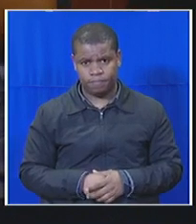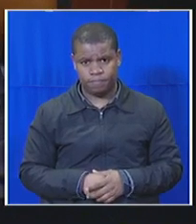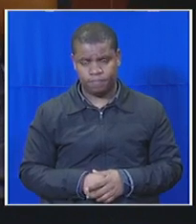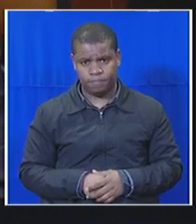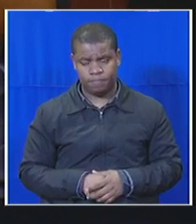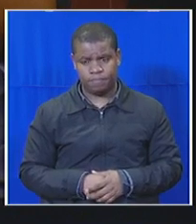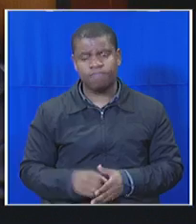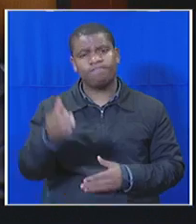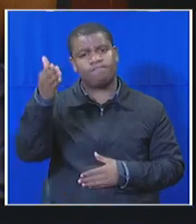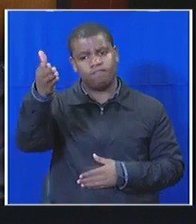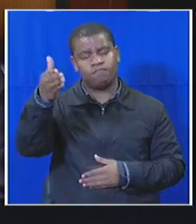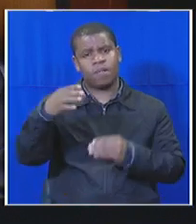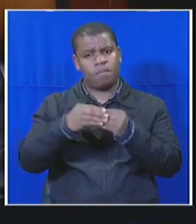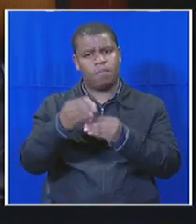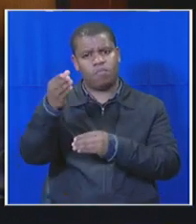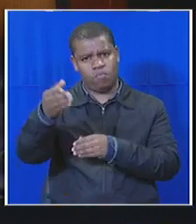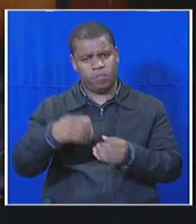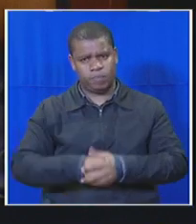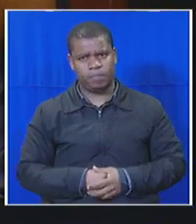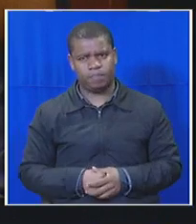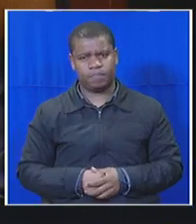Yes, Honourable Member at the back.